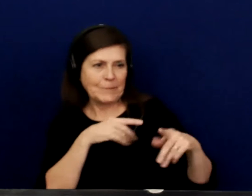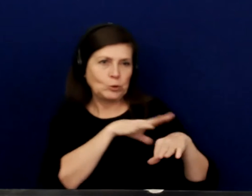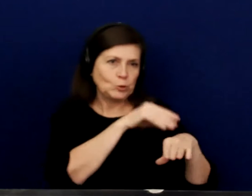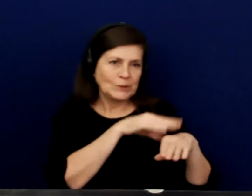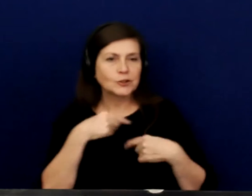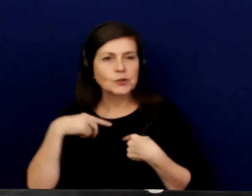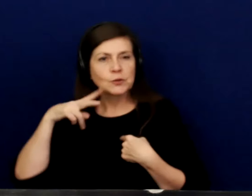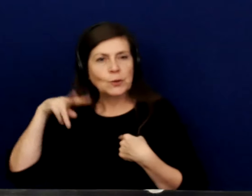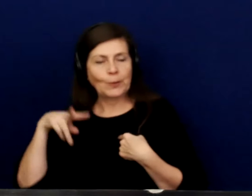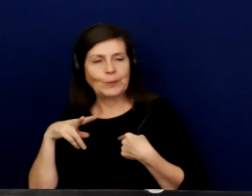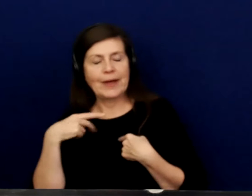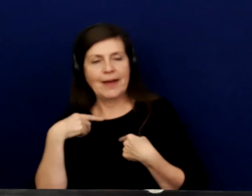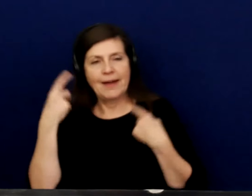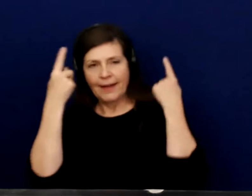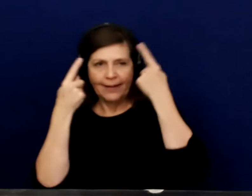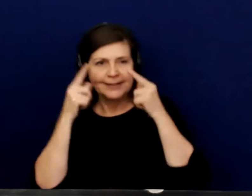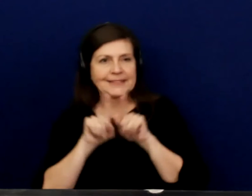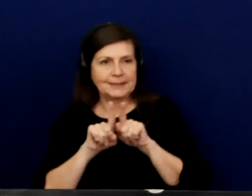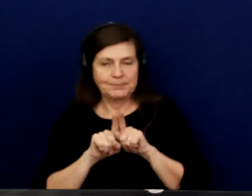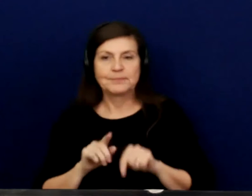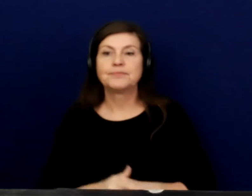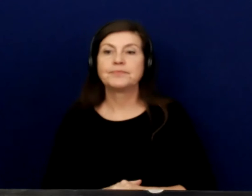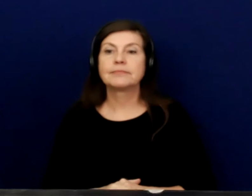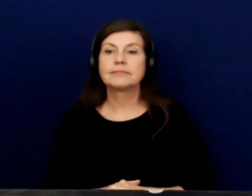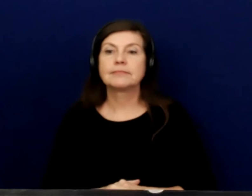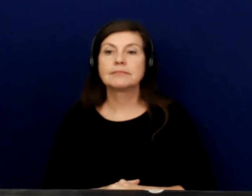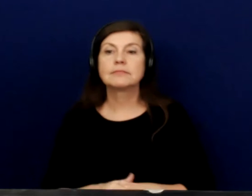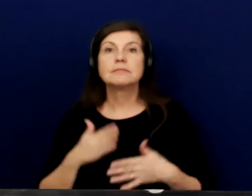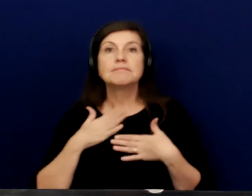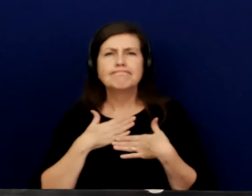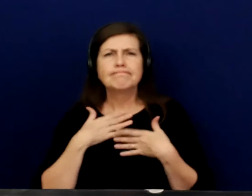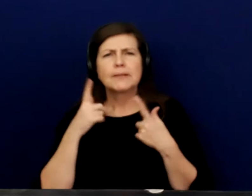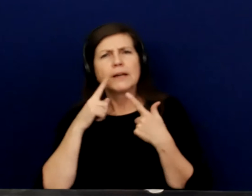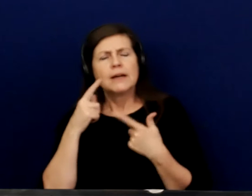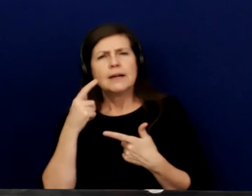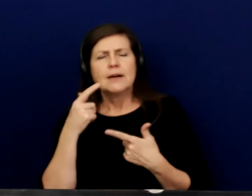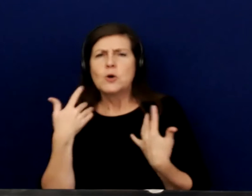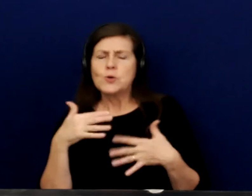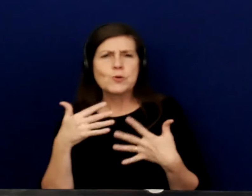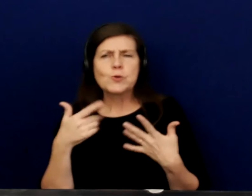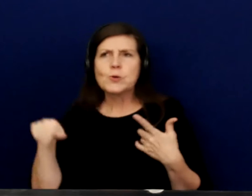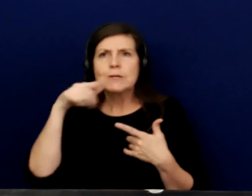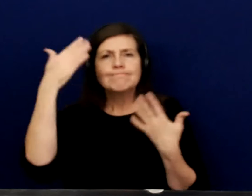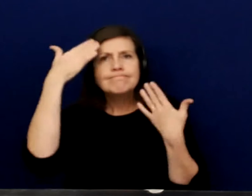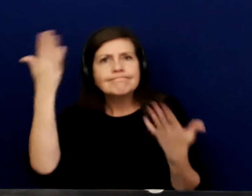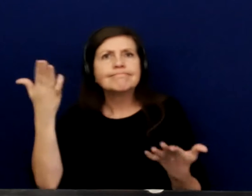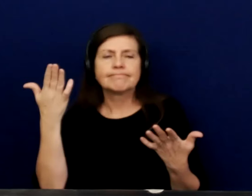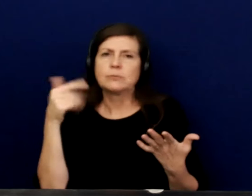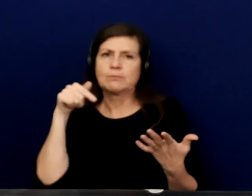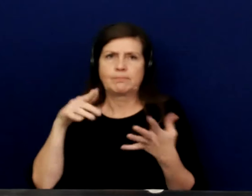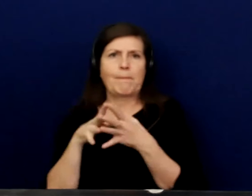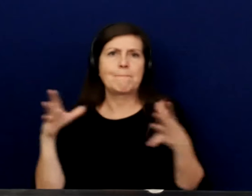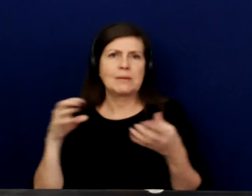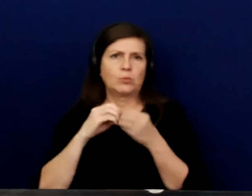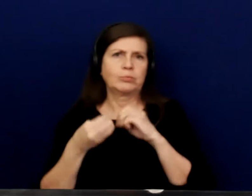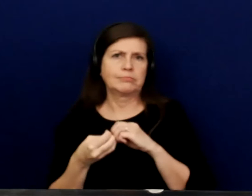but our main matter of concern was lack of awareness. Awareness is key to make